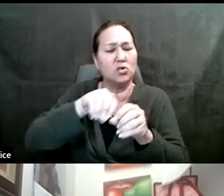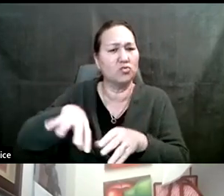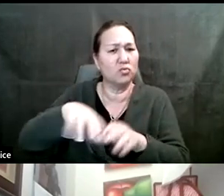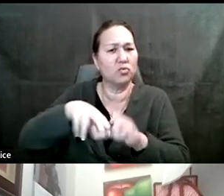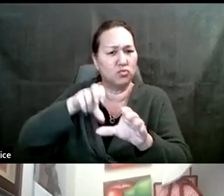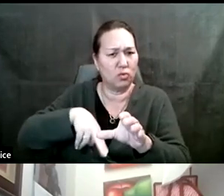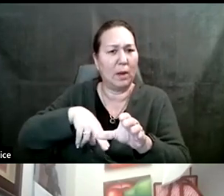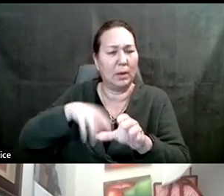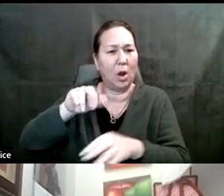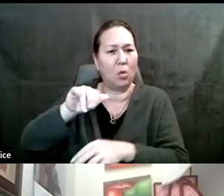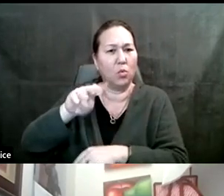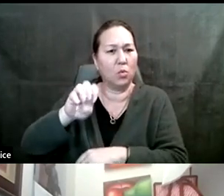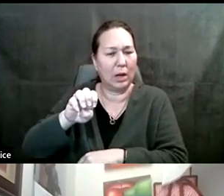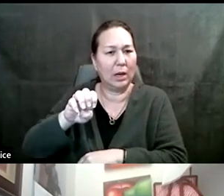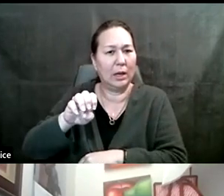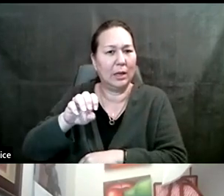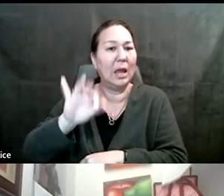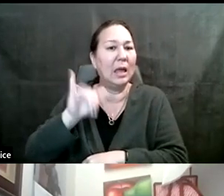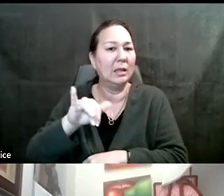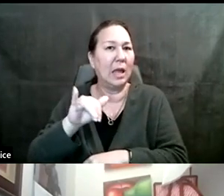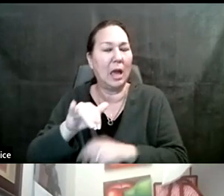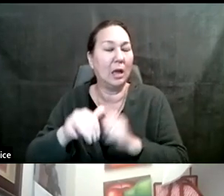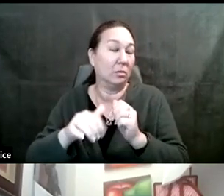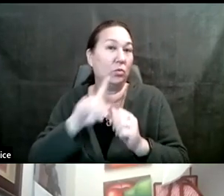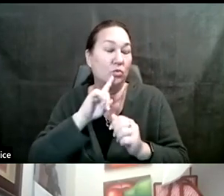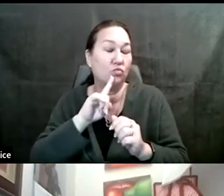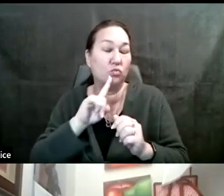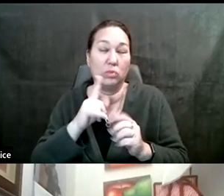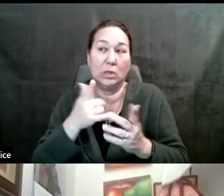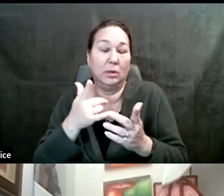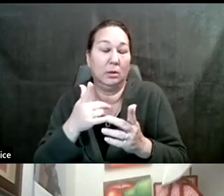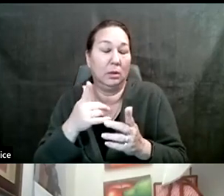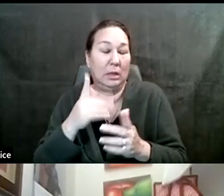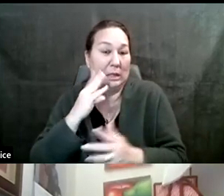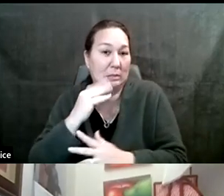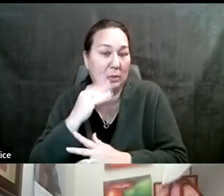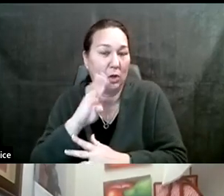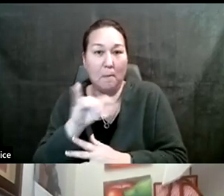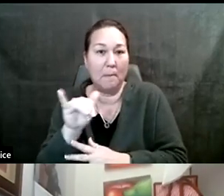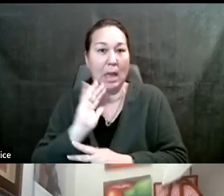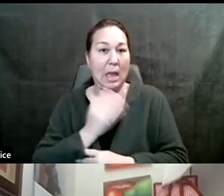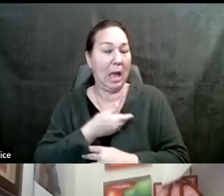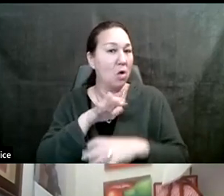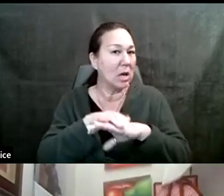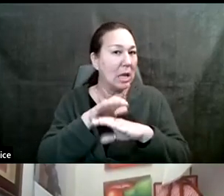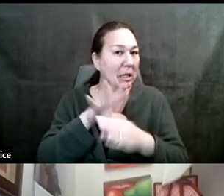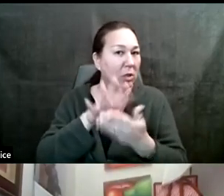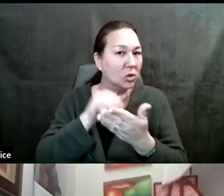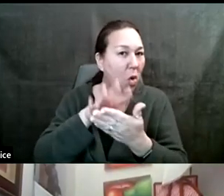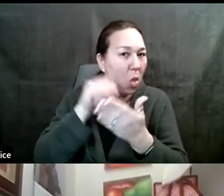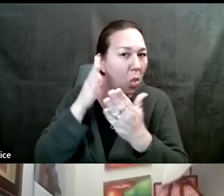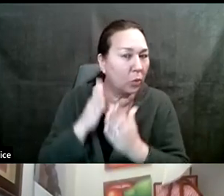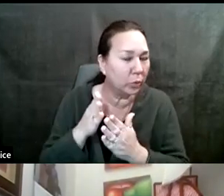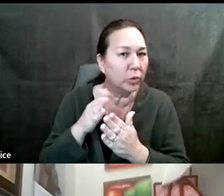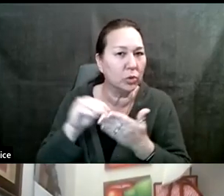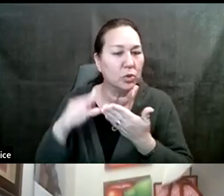experienced and this is something that we have to pay a lot of attention to by our English learner students who had